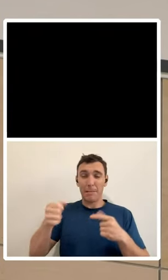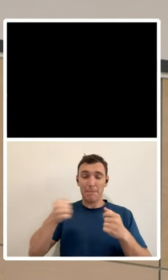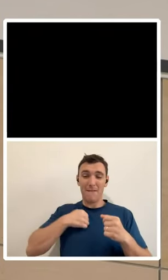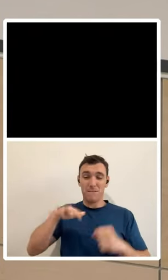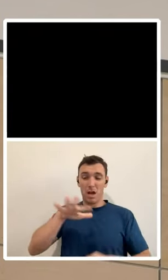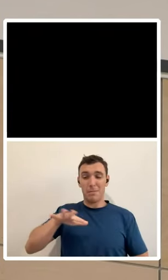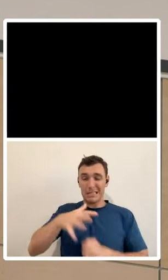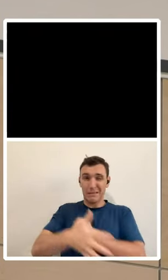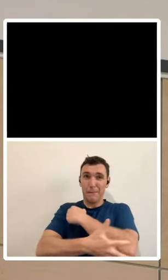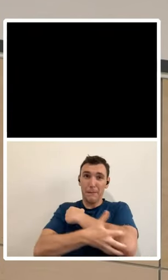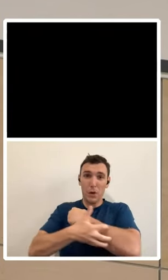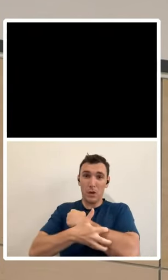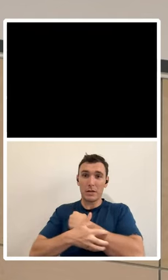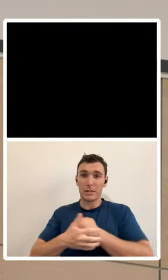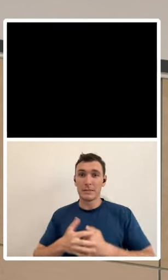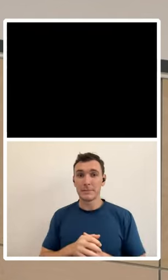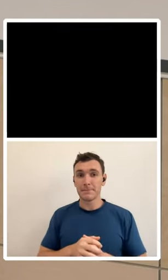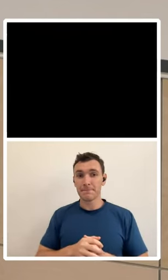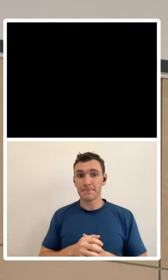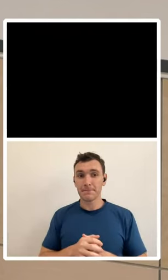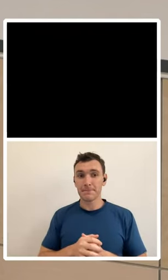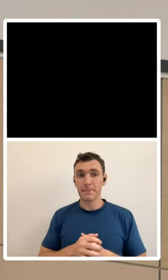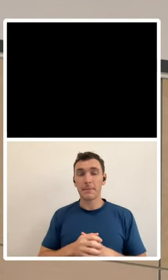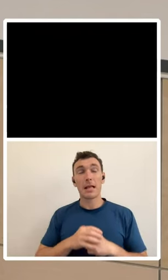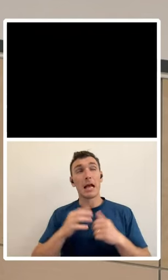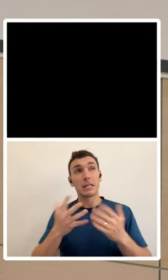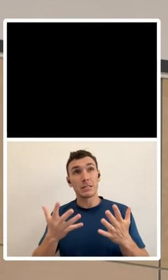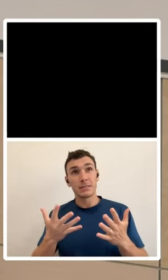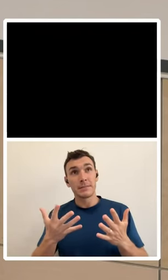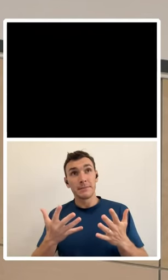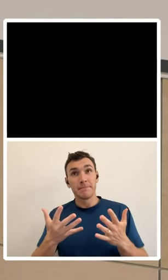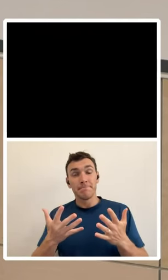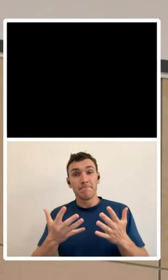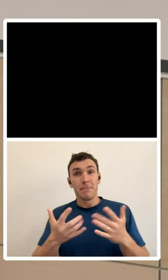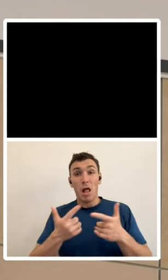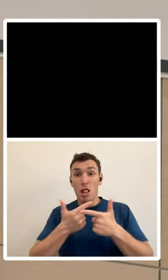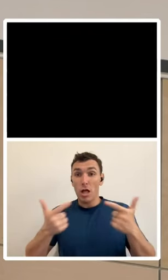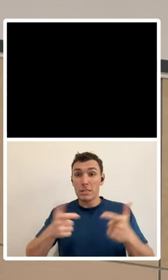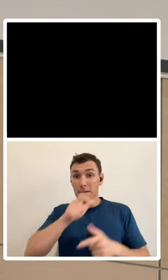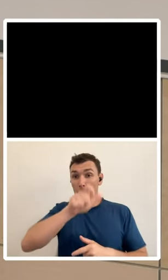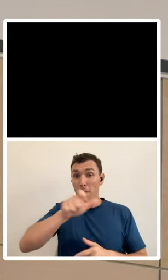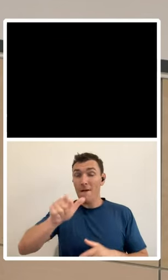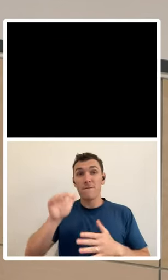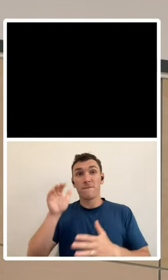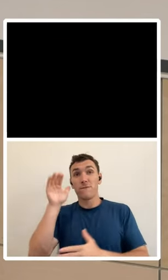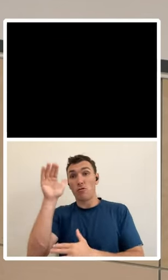area. So I grew up with a lot of like recent Pakistani migrants, Indian migrants. And